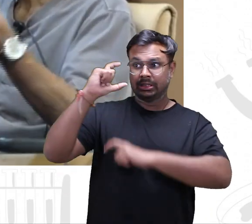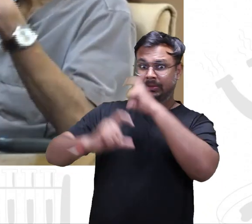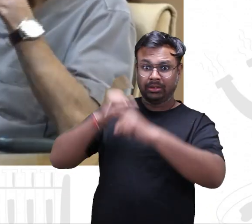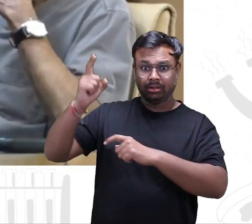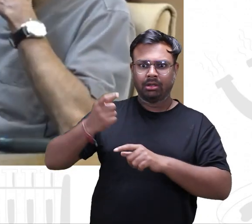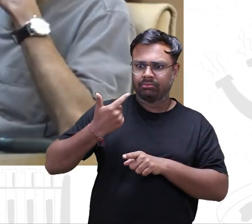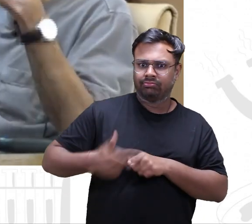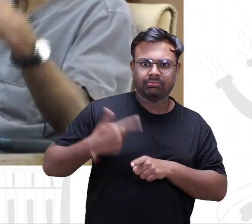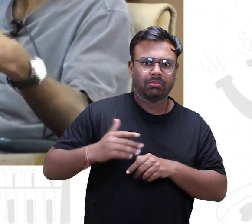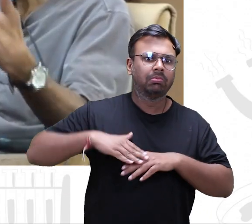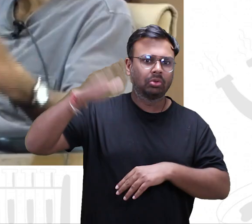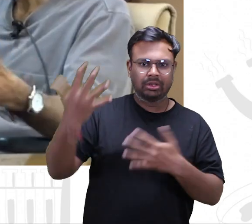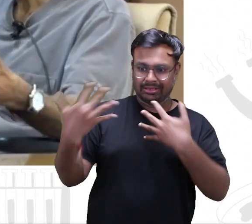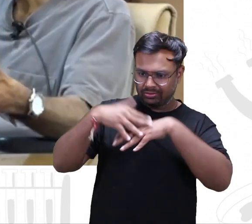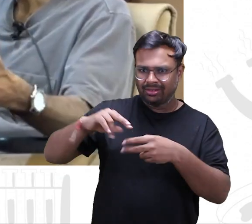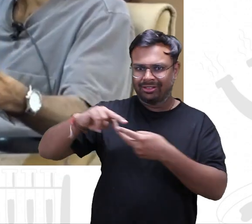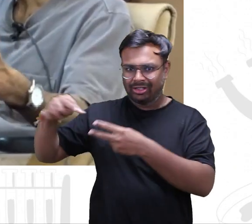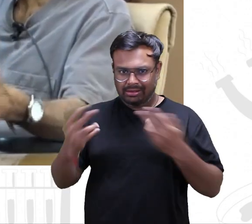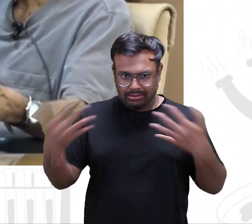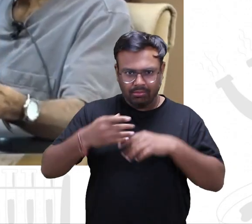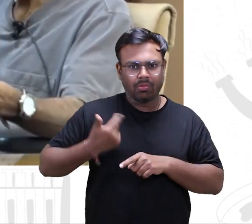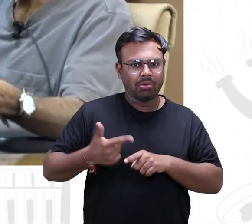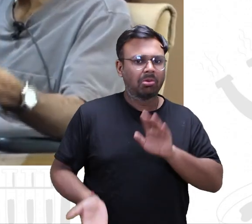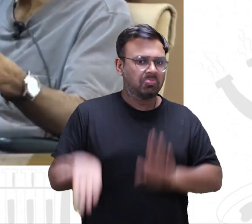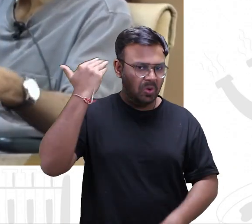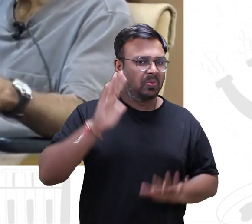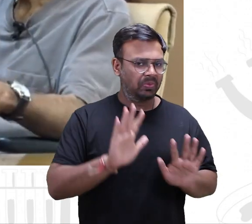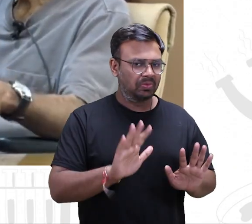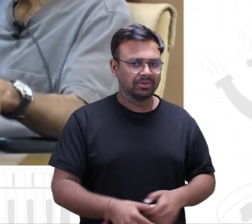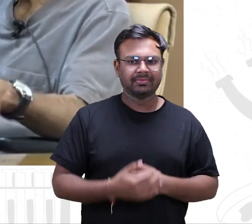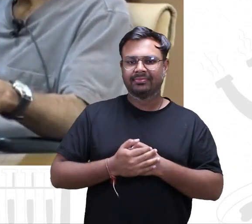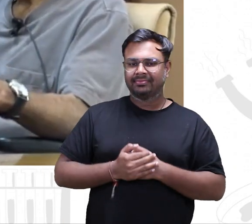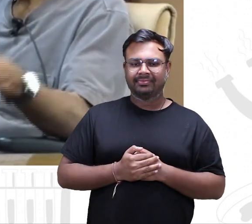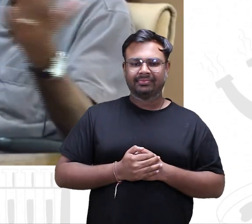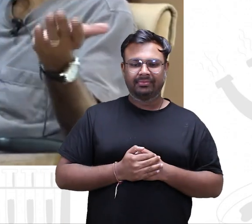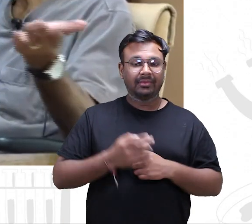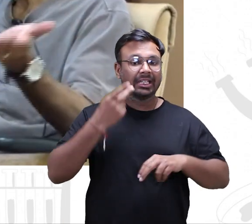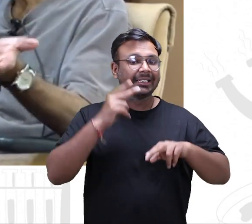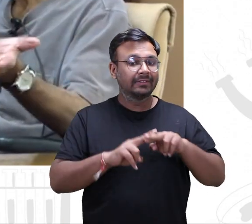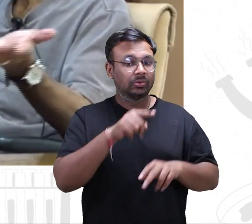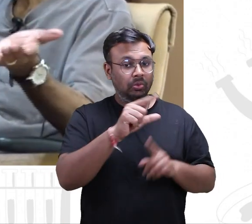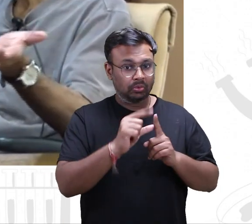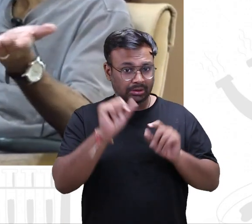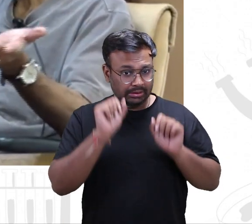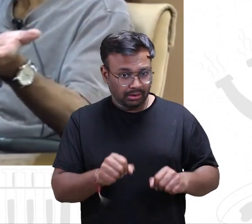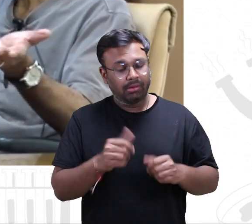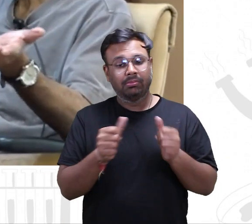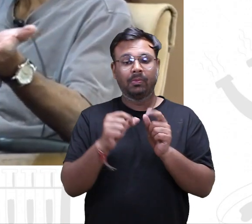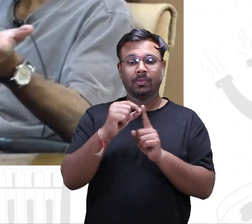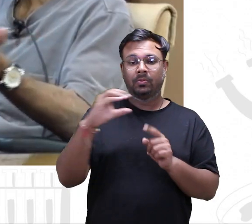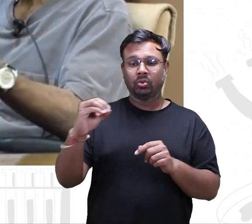replanting. And seed companies also spend a lot of money making hybrids. But if you could do this